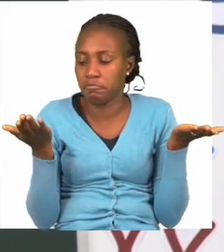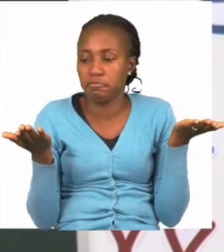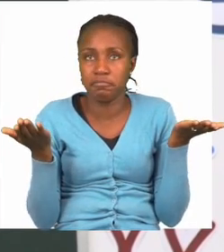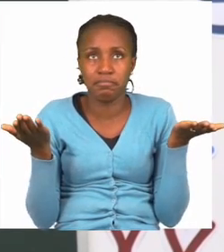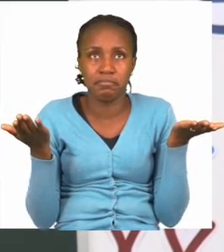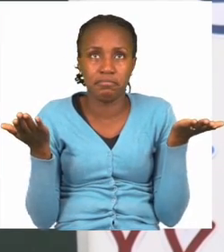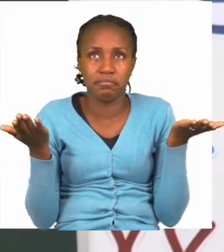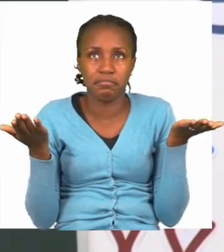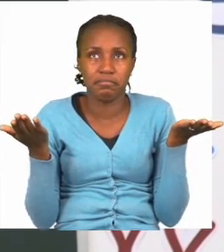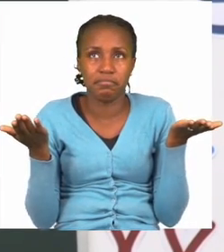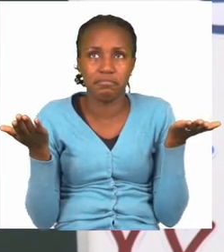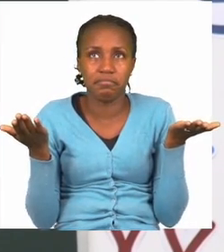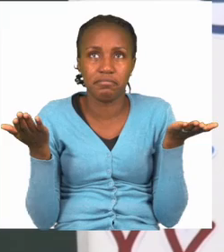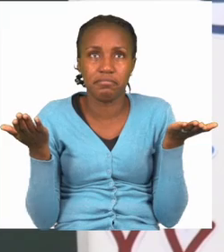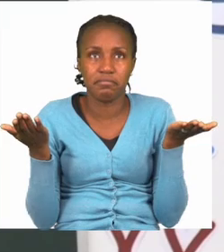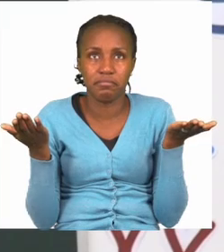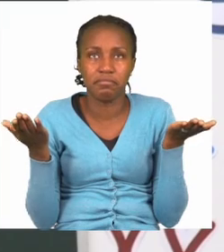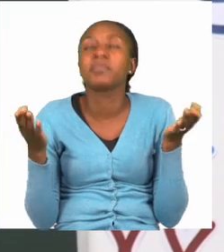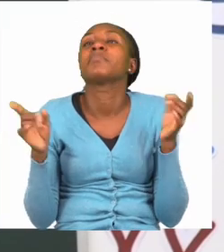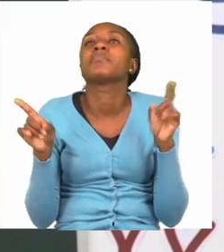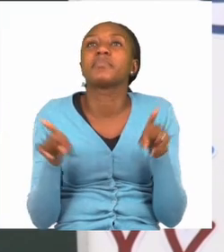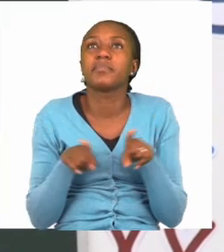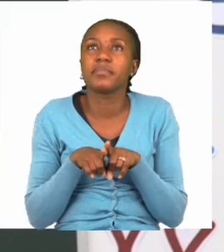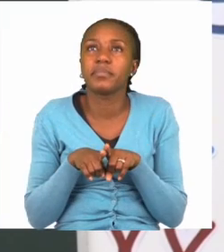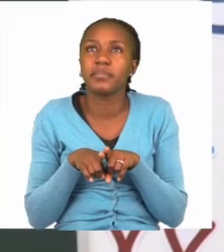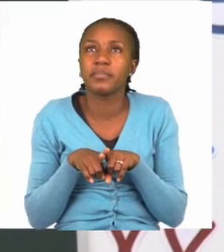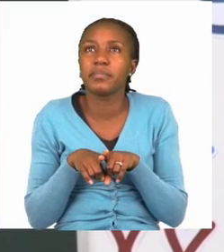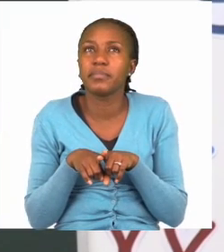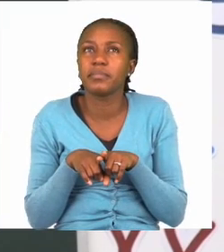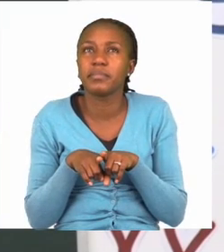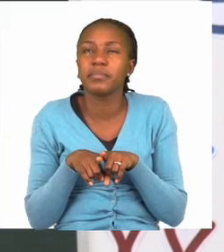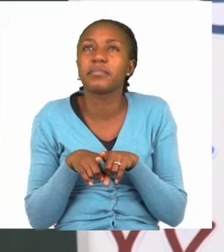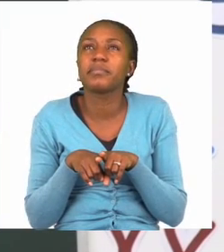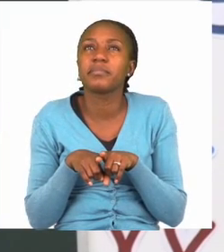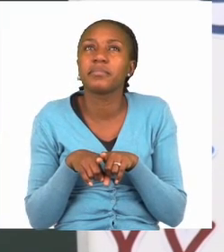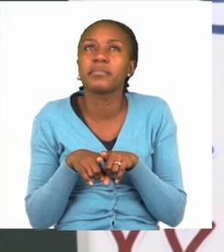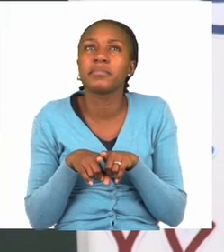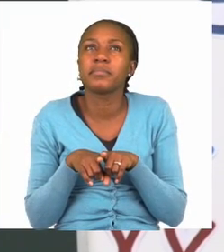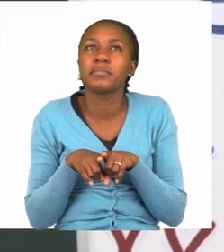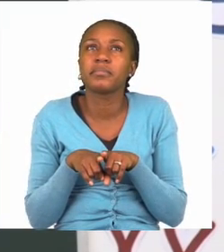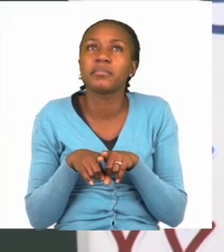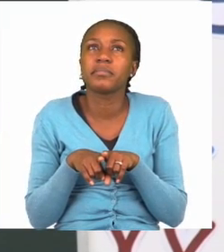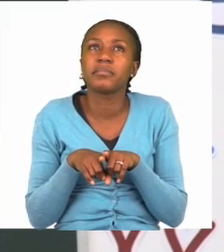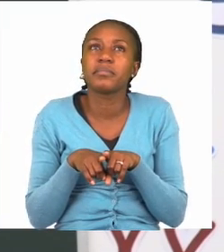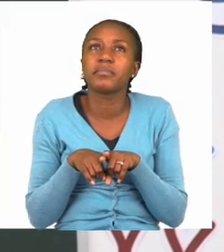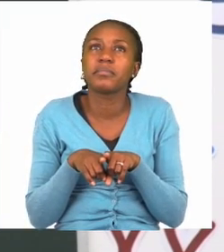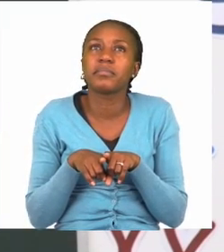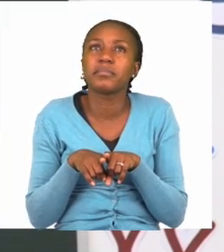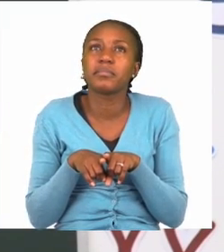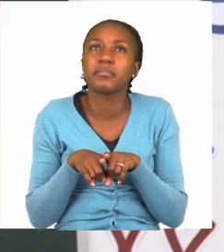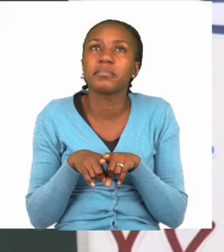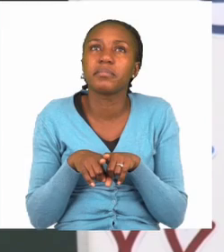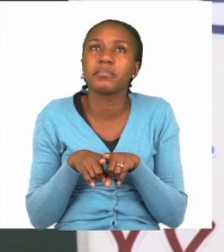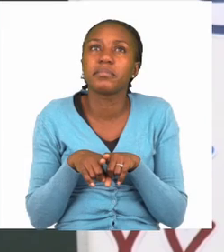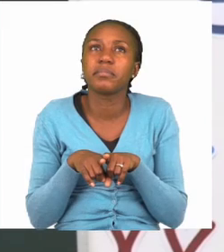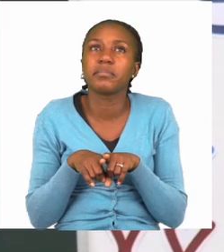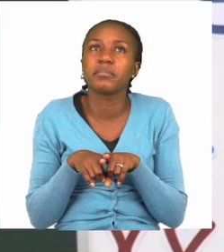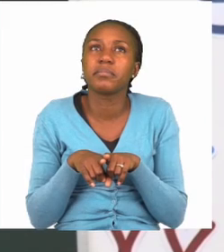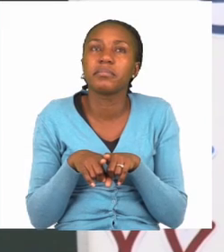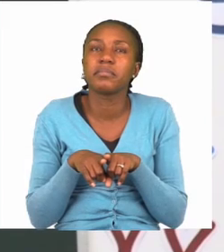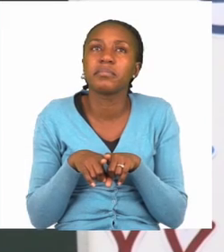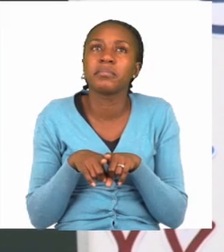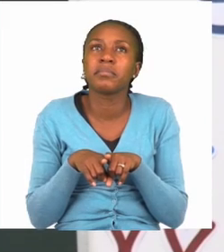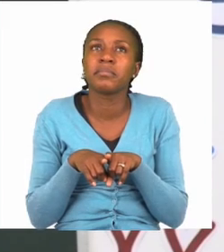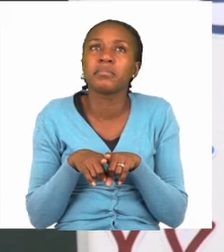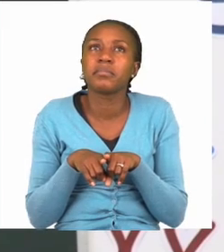like this, then they would weigh exactly the same. So that